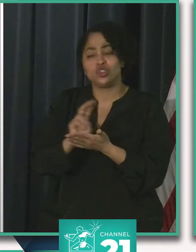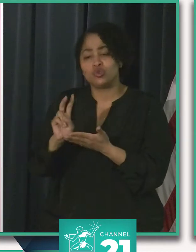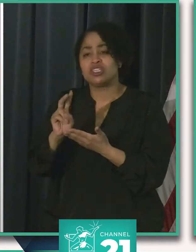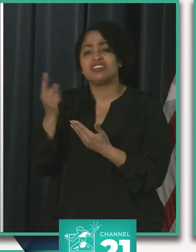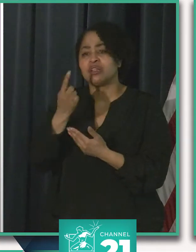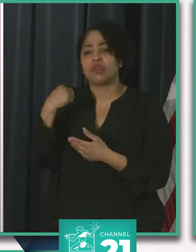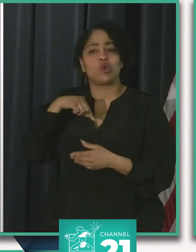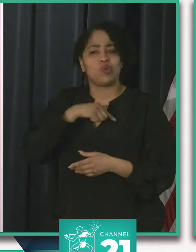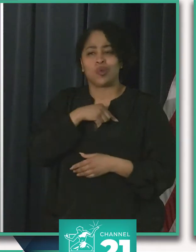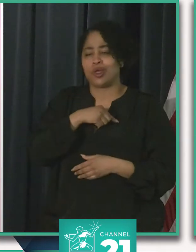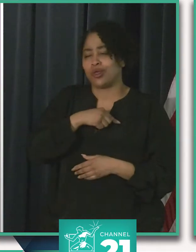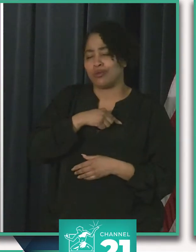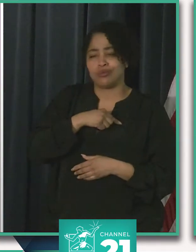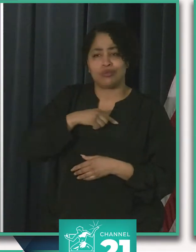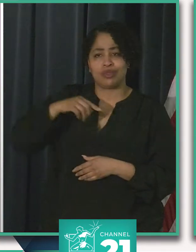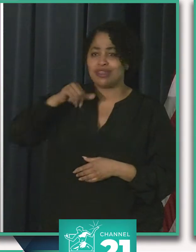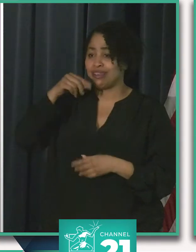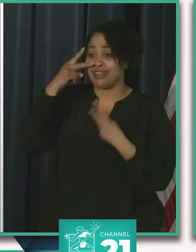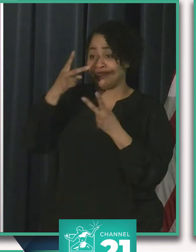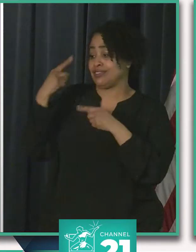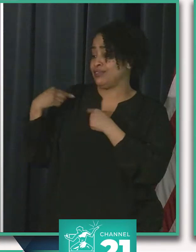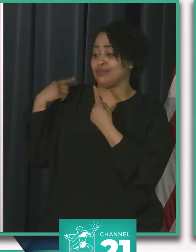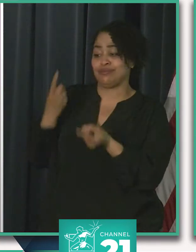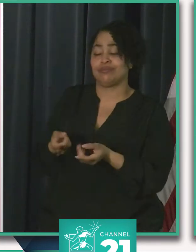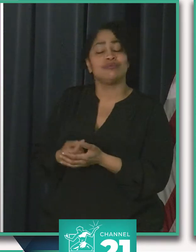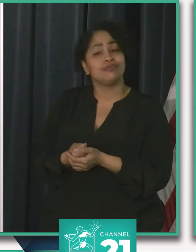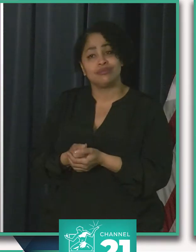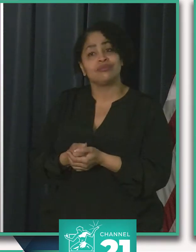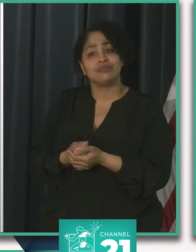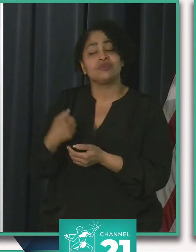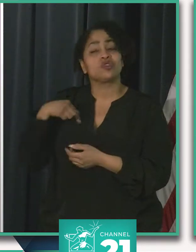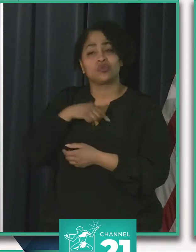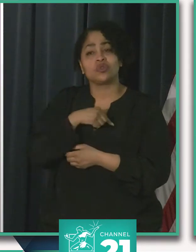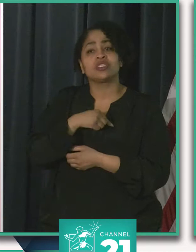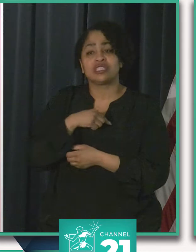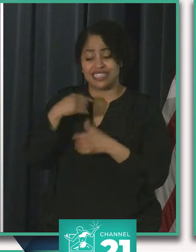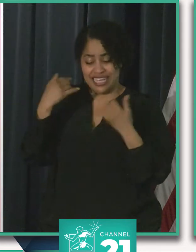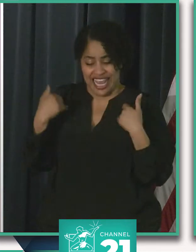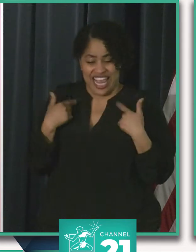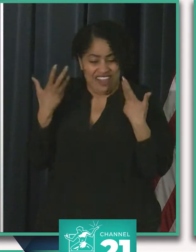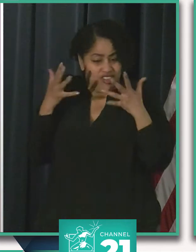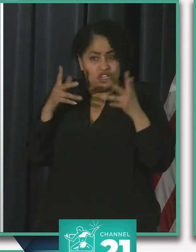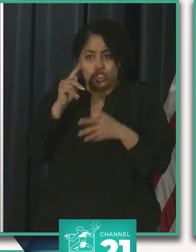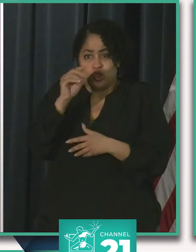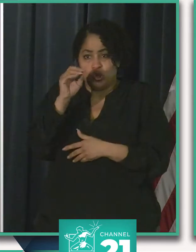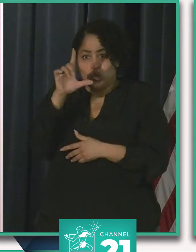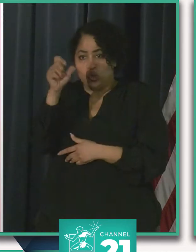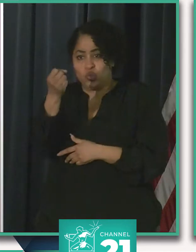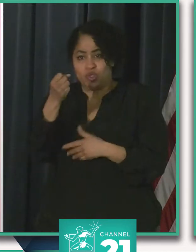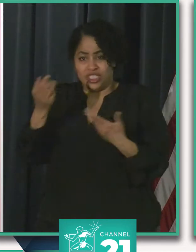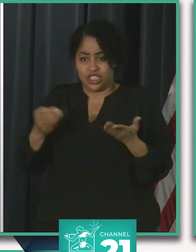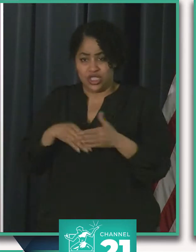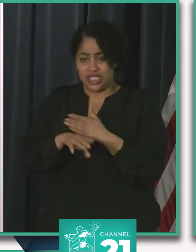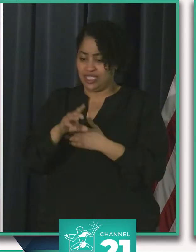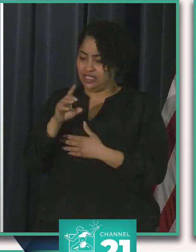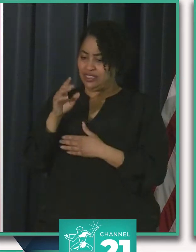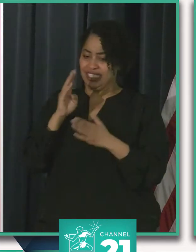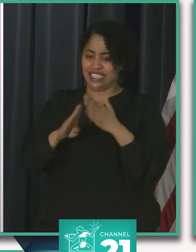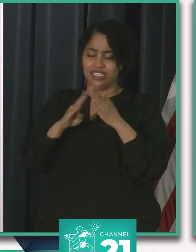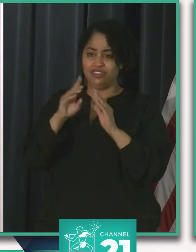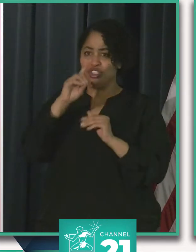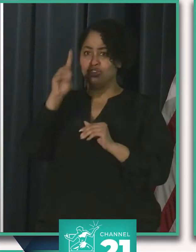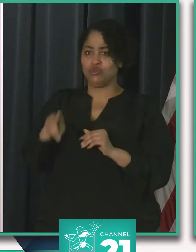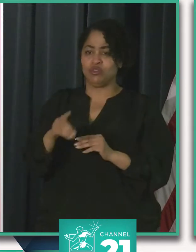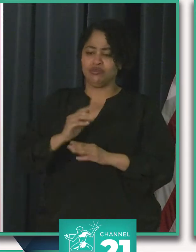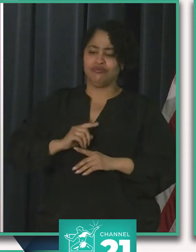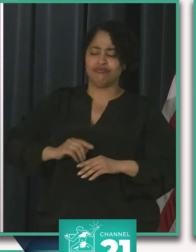we haven't seen. And we have the tools right now in the city to stop this